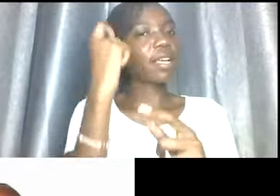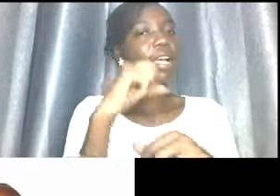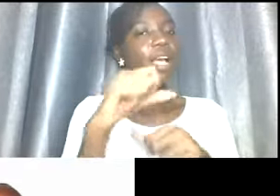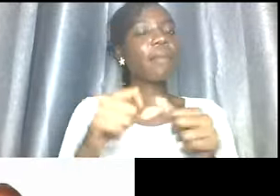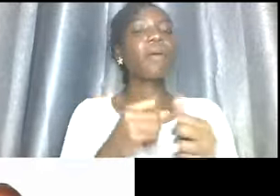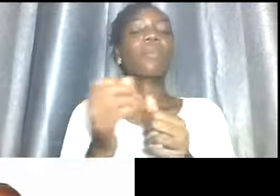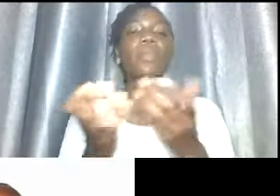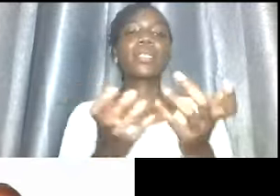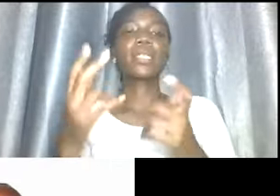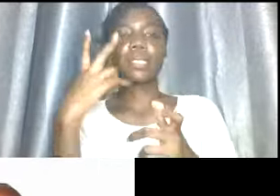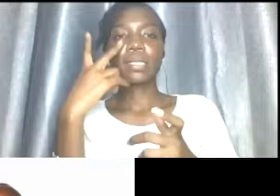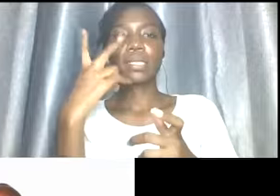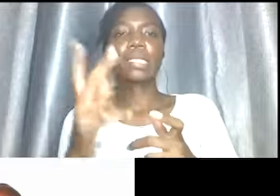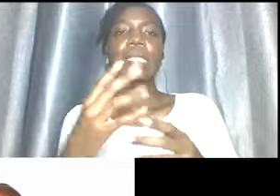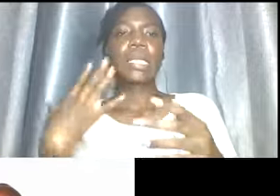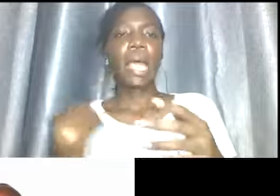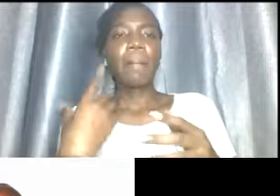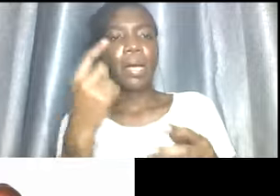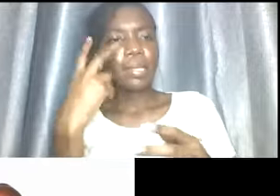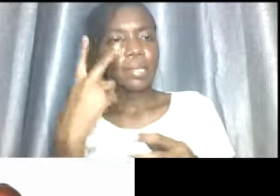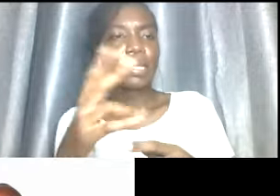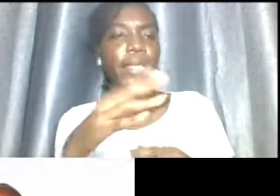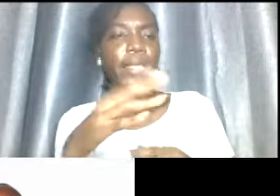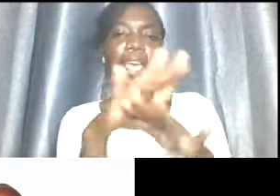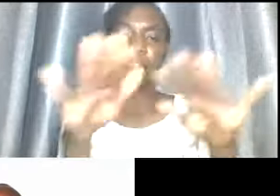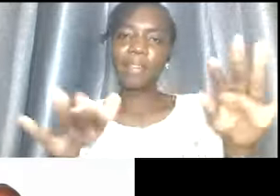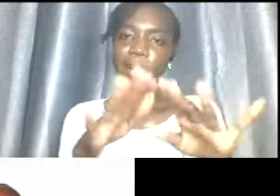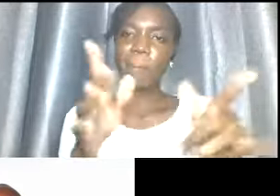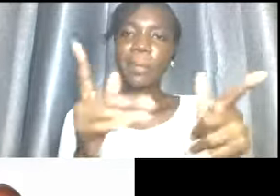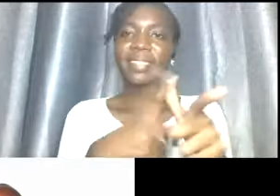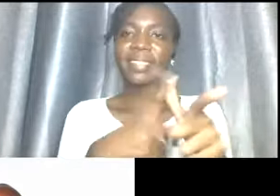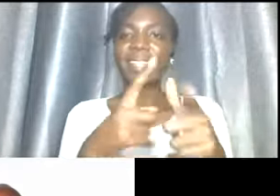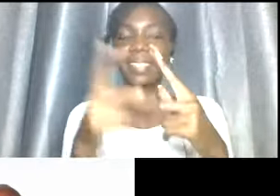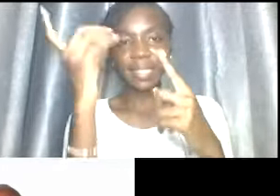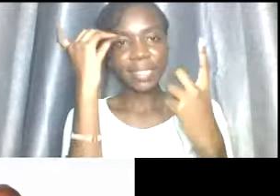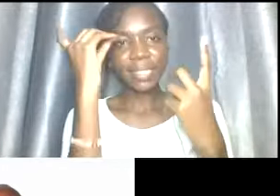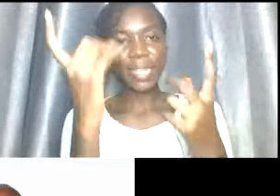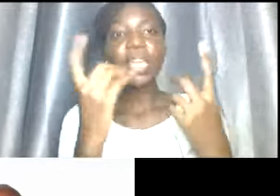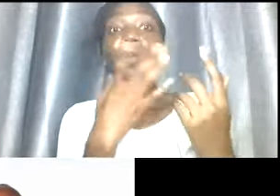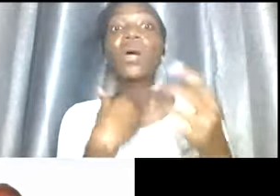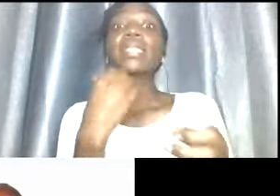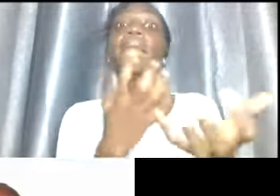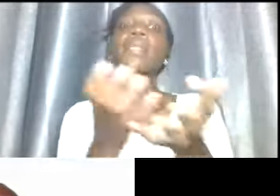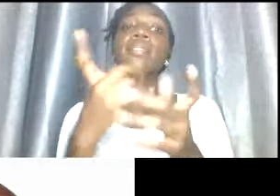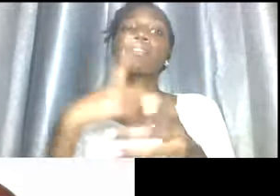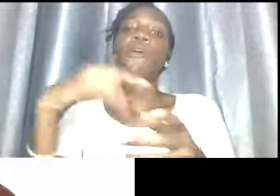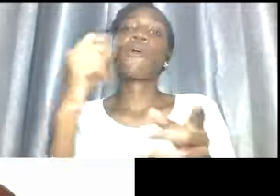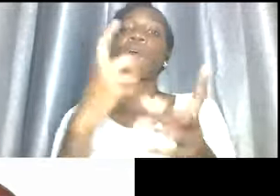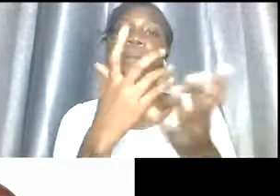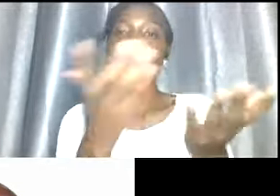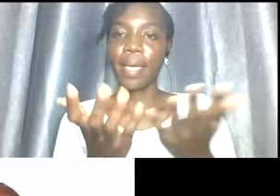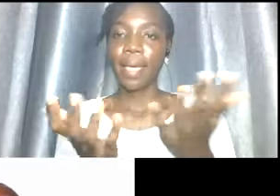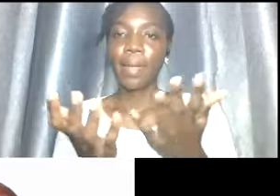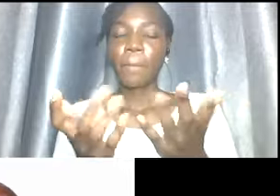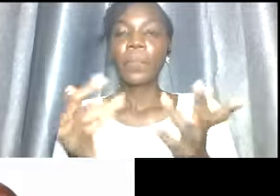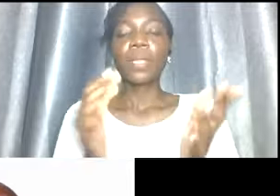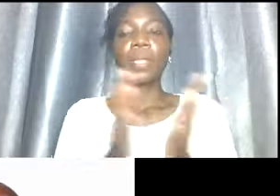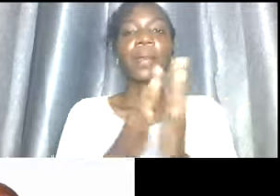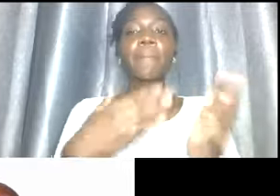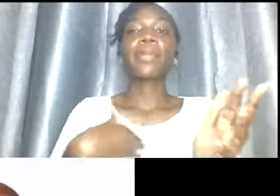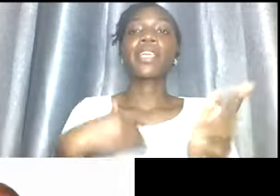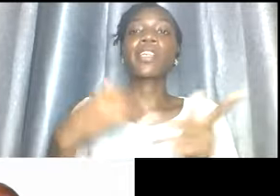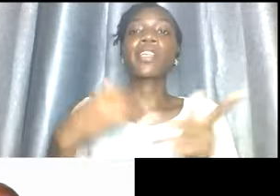looks at the environment, and just decides exactly where is this business going. And yeah, and I know we get caught up in the